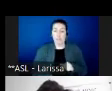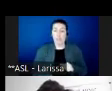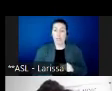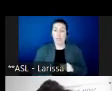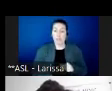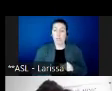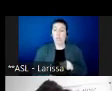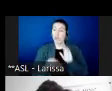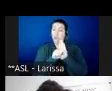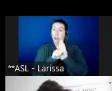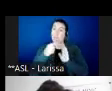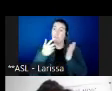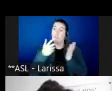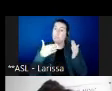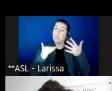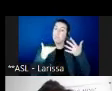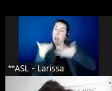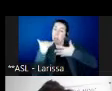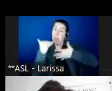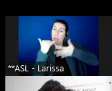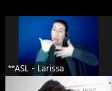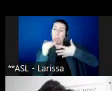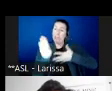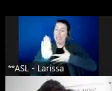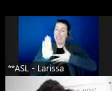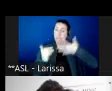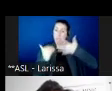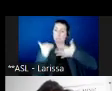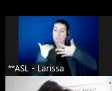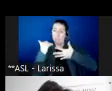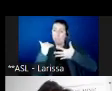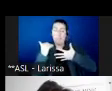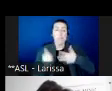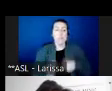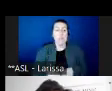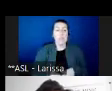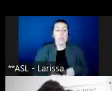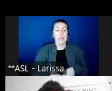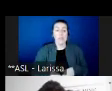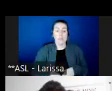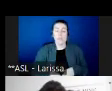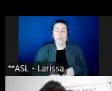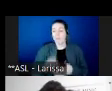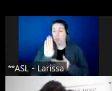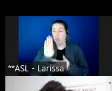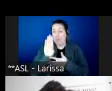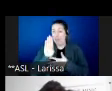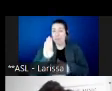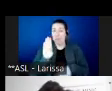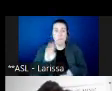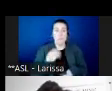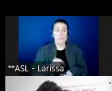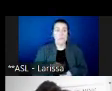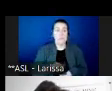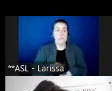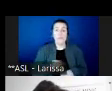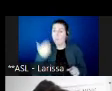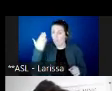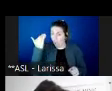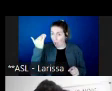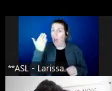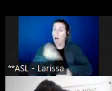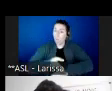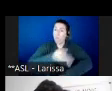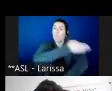higher grades, or one of the few higher grades in the report card, with a grade of B. Because there have been some